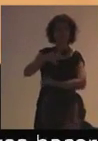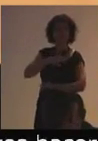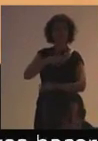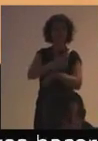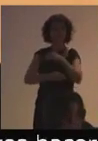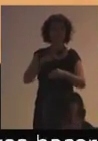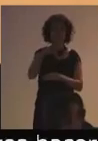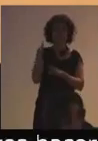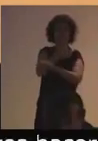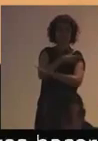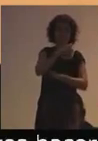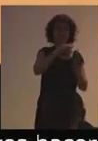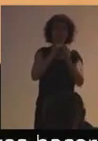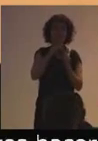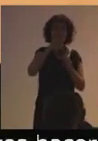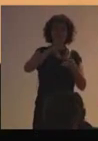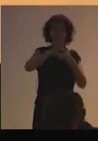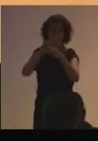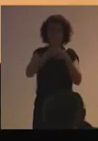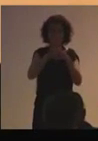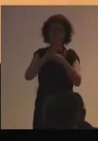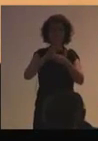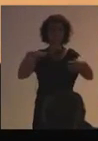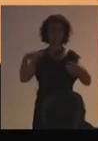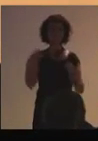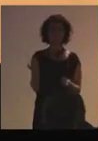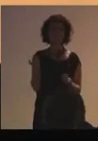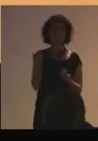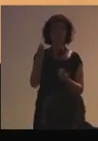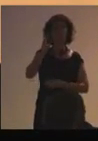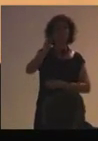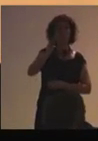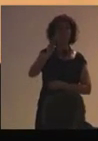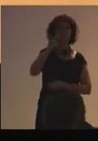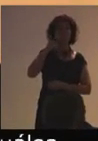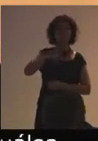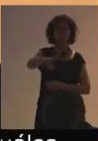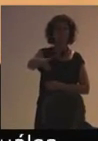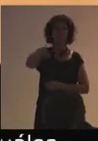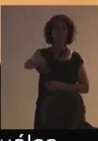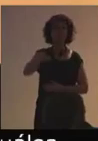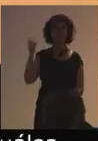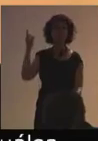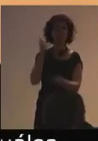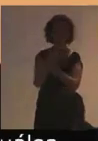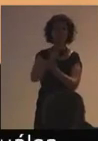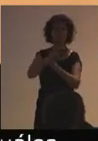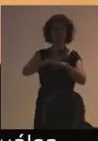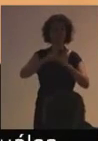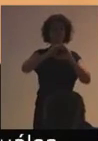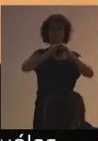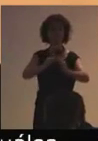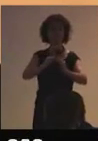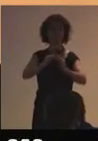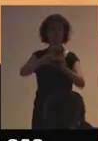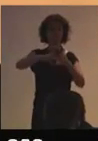open source, you cannot use those standards because they do not exactly apply. What do you think are the biggest